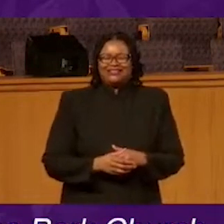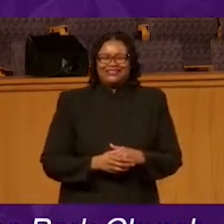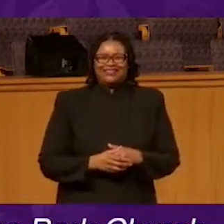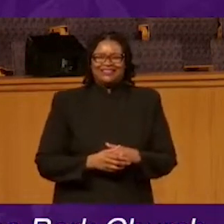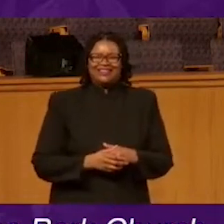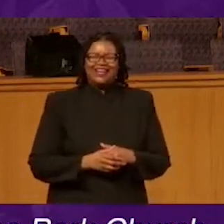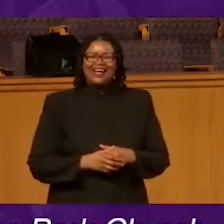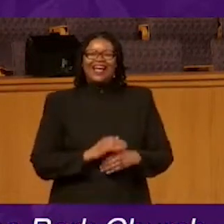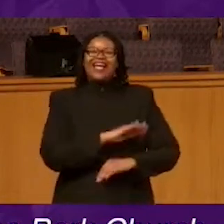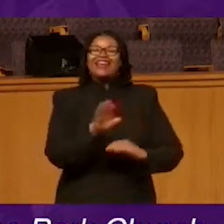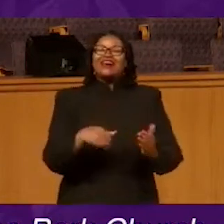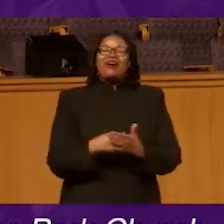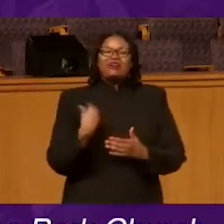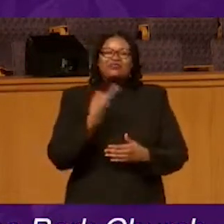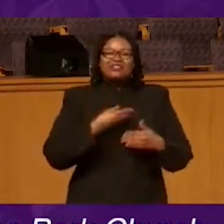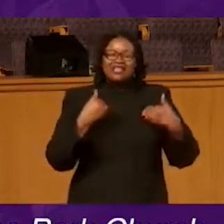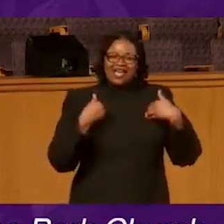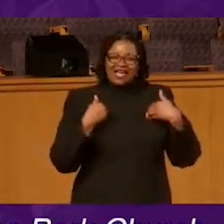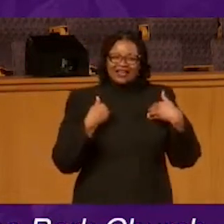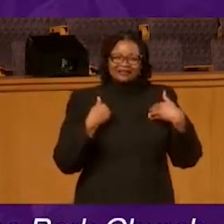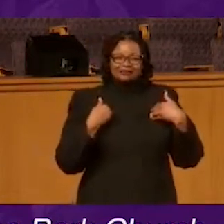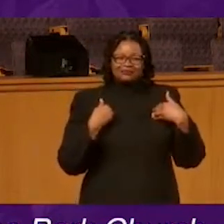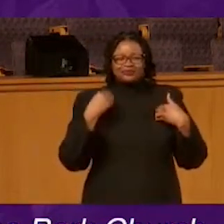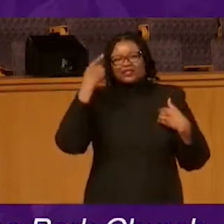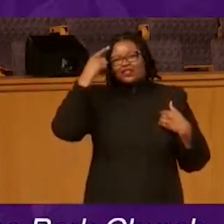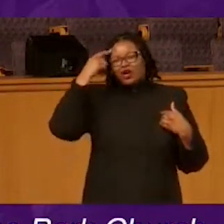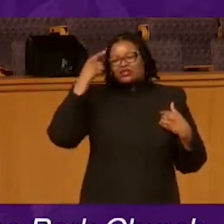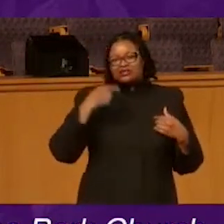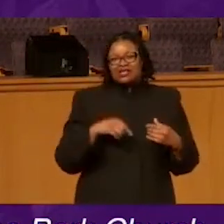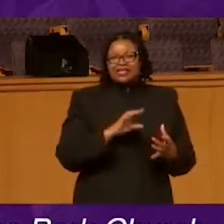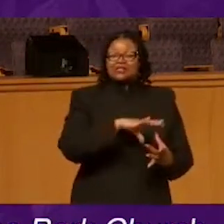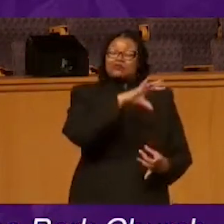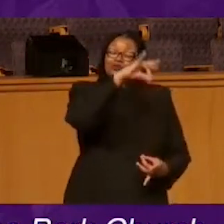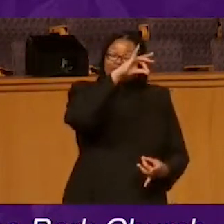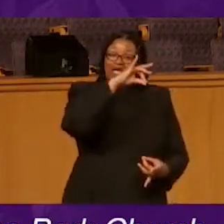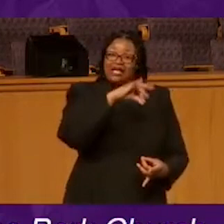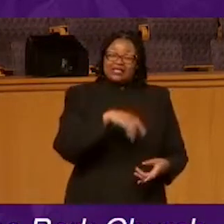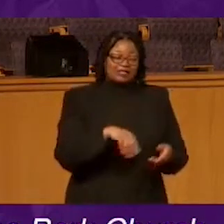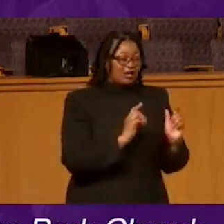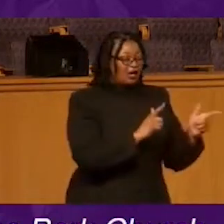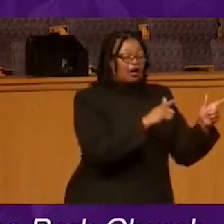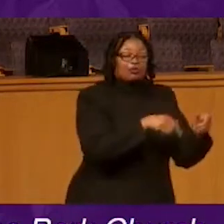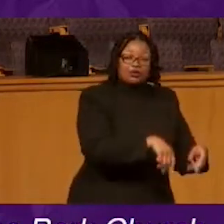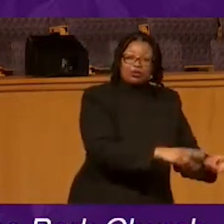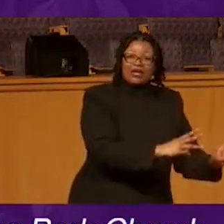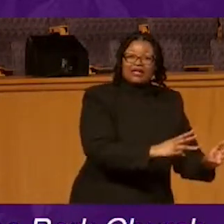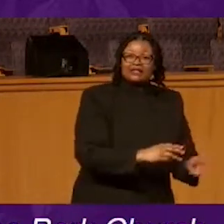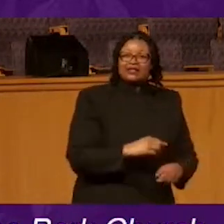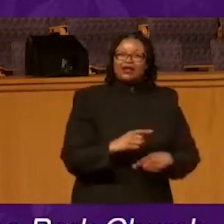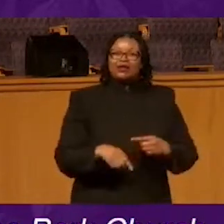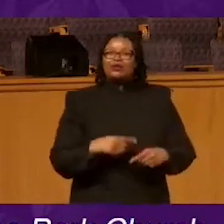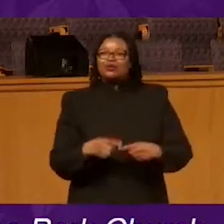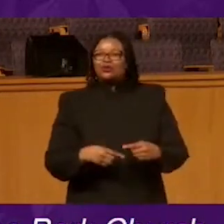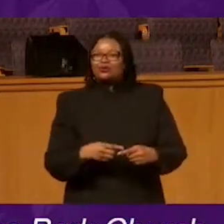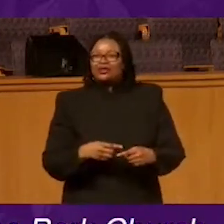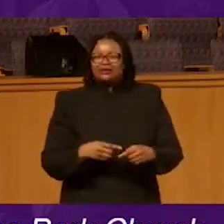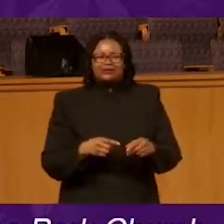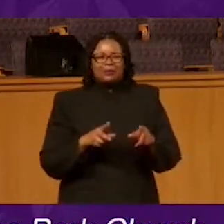of us had these mini runaways, and some of us even spiritualized mini runaways. I'm going on a personal